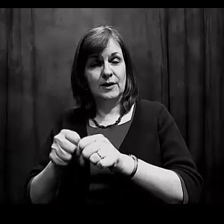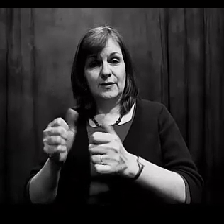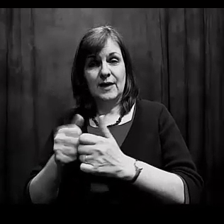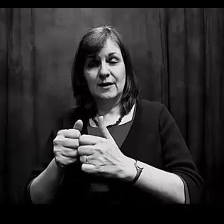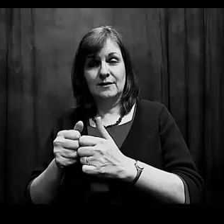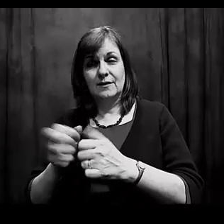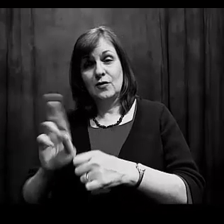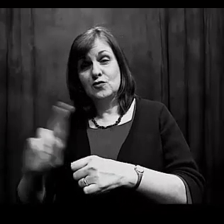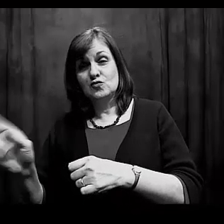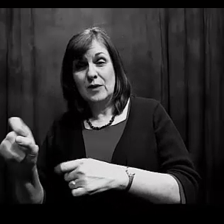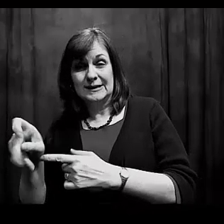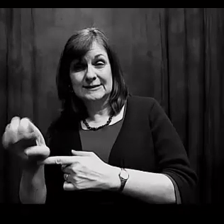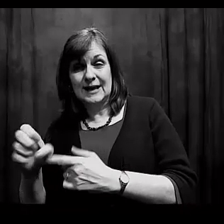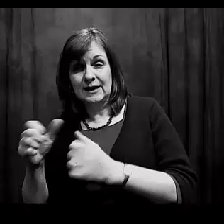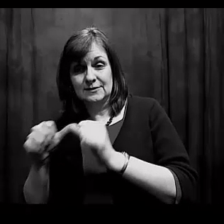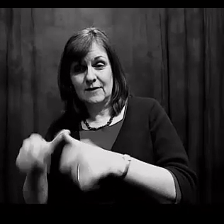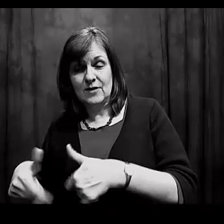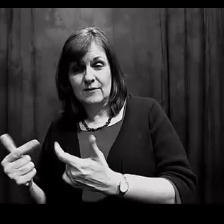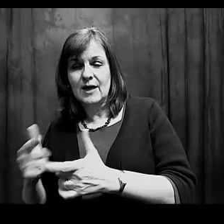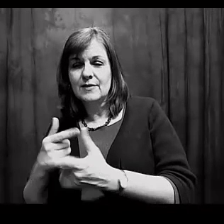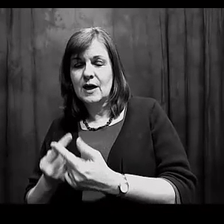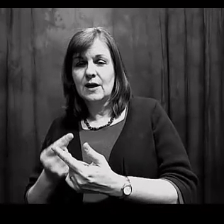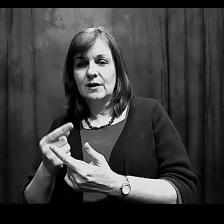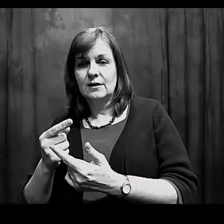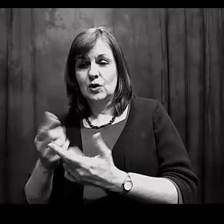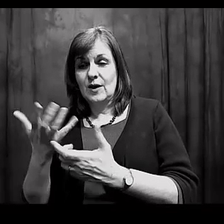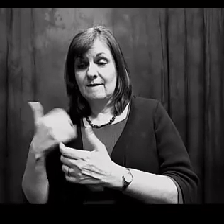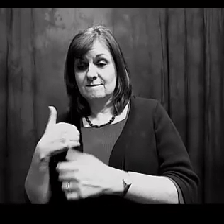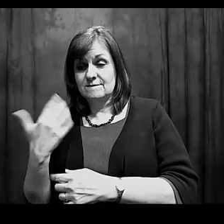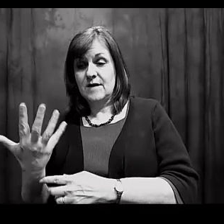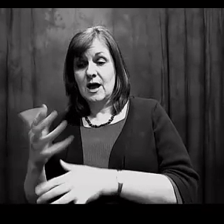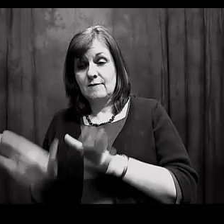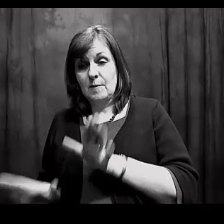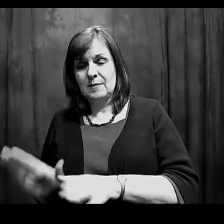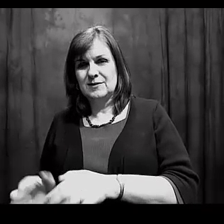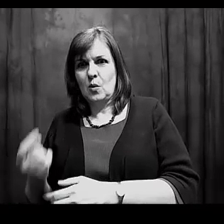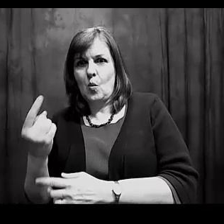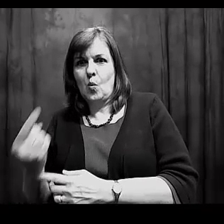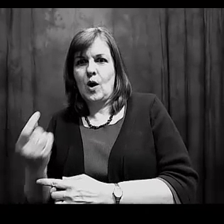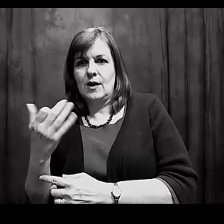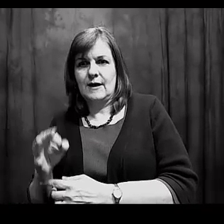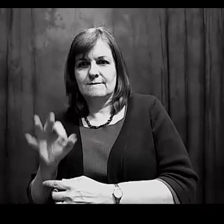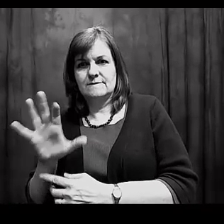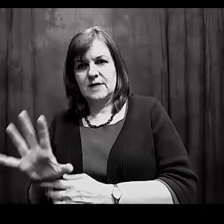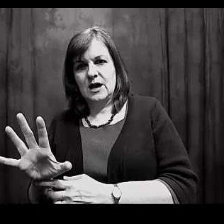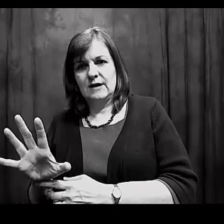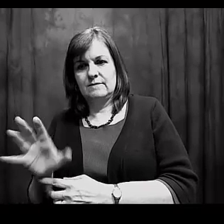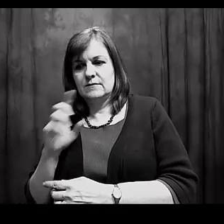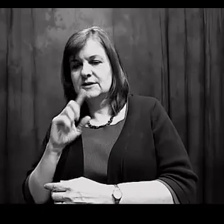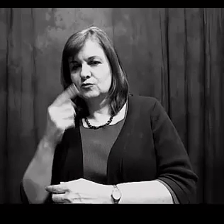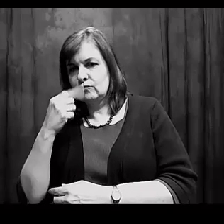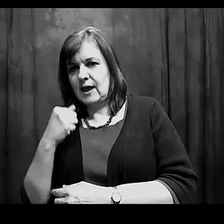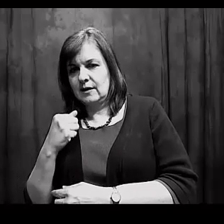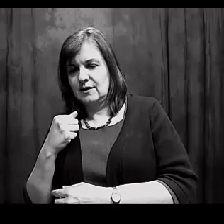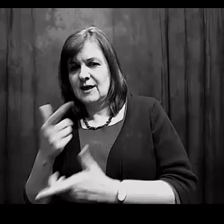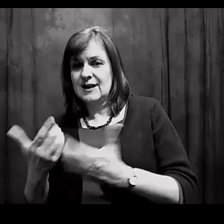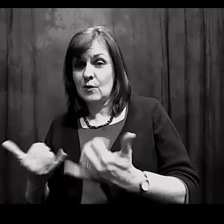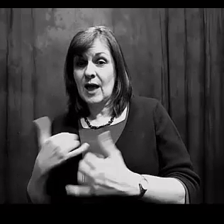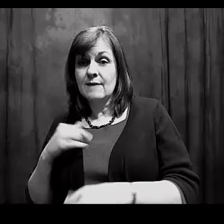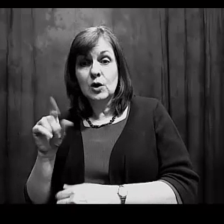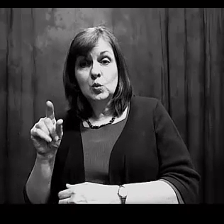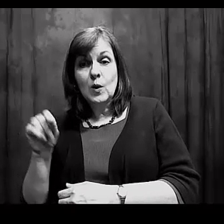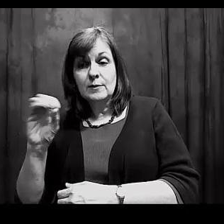so that this side survived? Then 1 out of 5 would be red, and we have a 20%